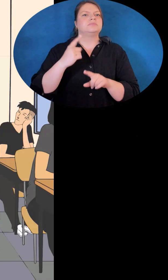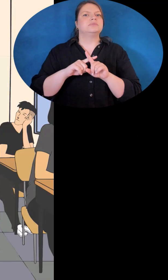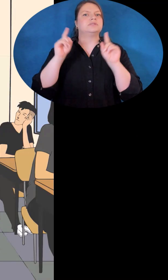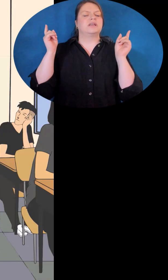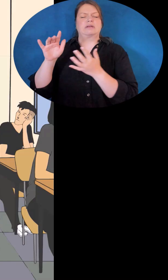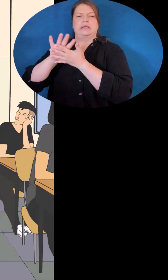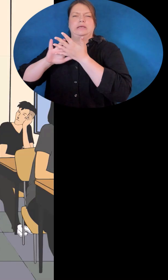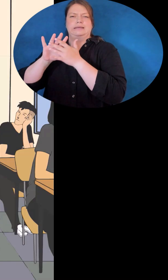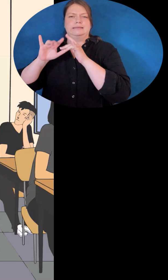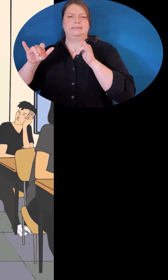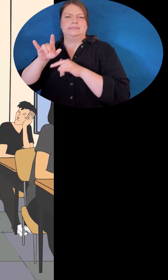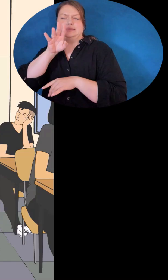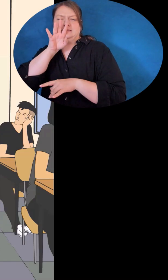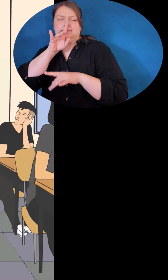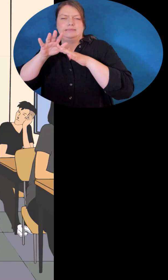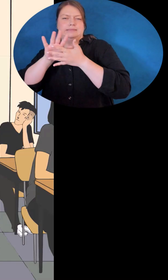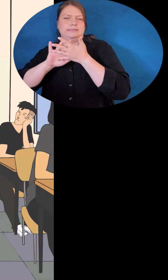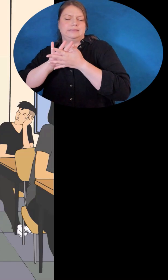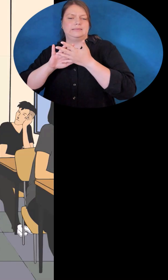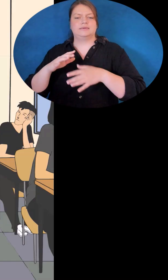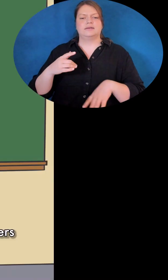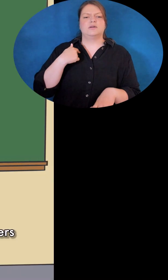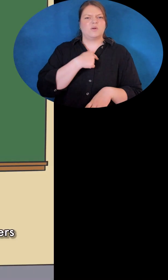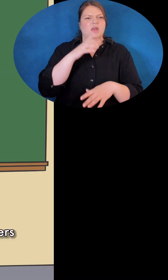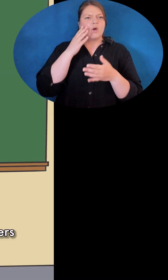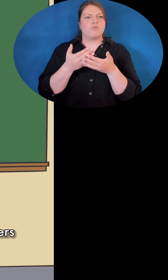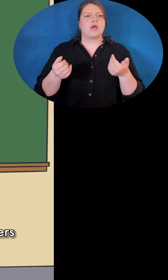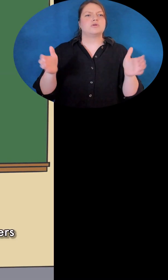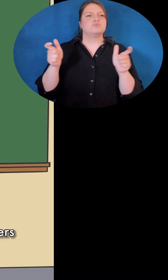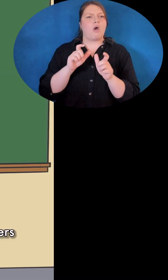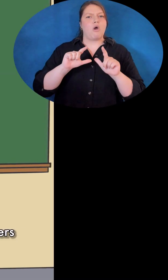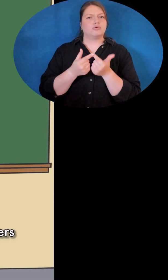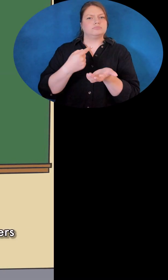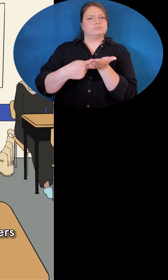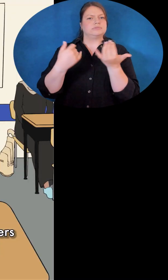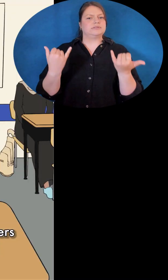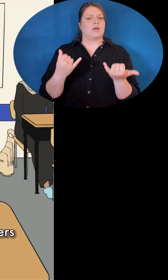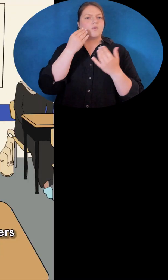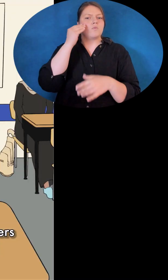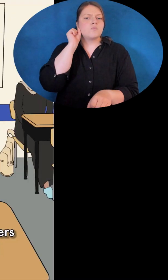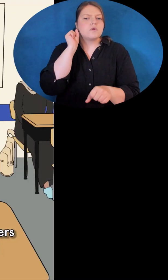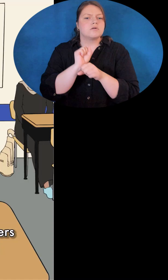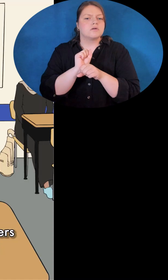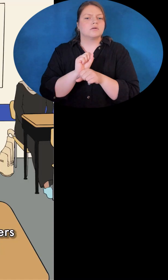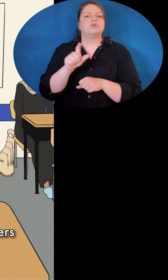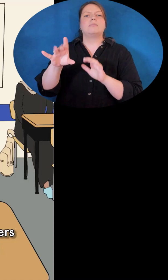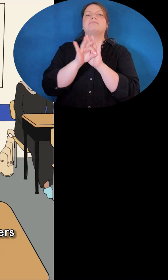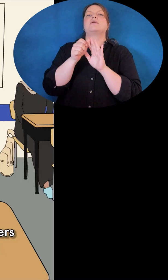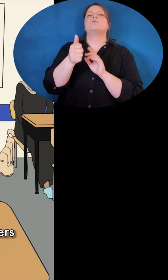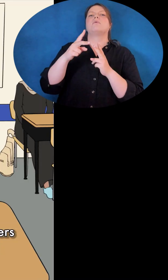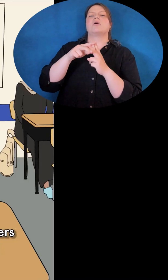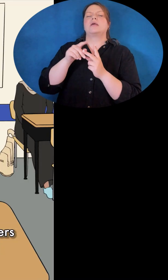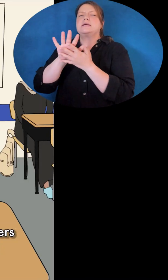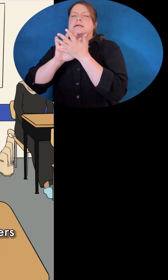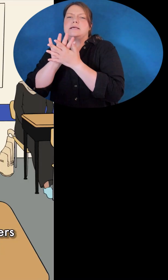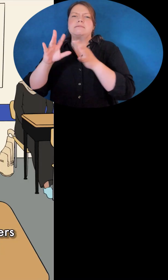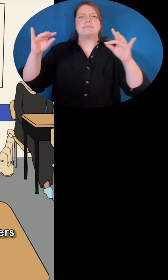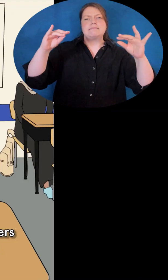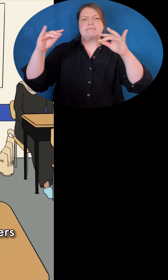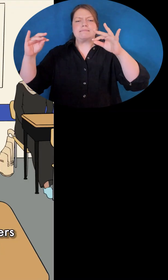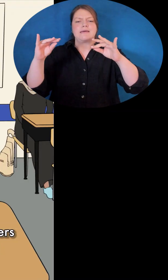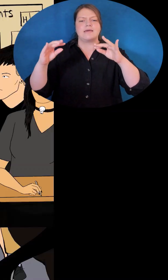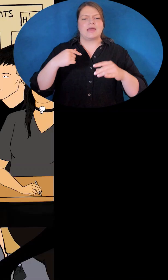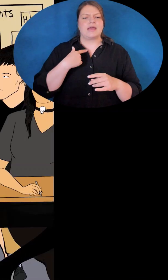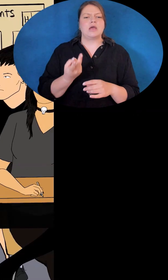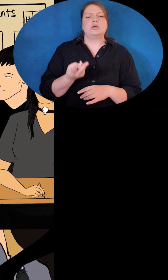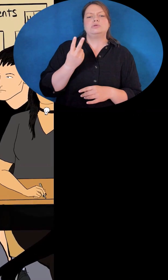into small groups to discuss today's homework. You may pick out your own partners for this exercise and like 2 to 3 students in